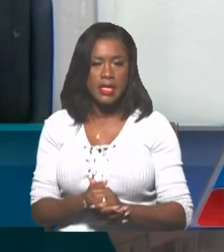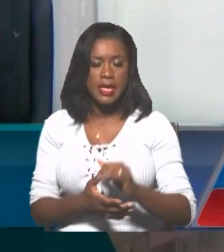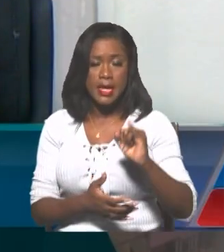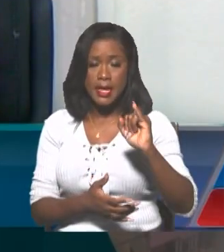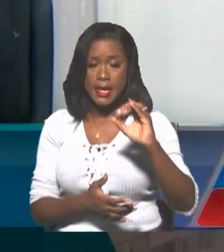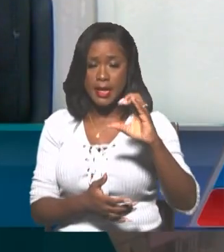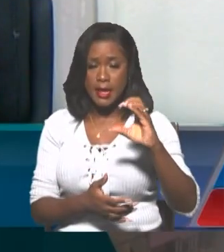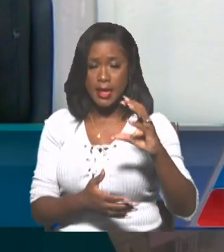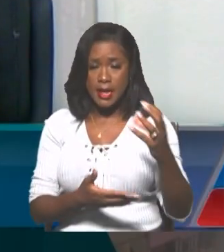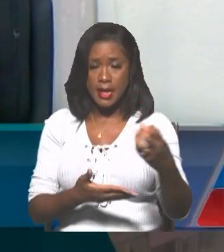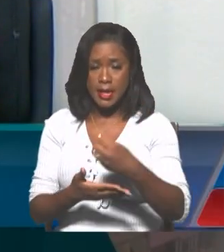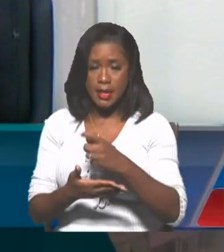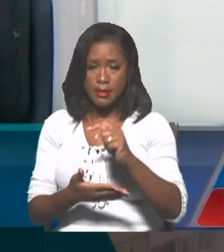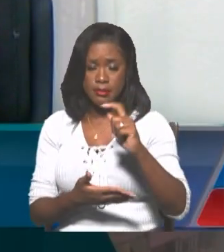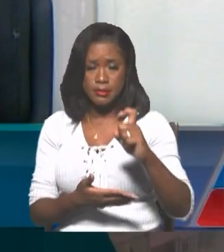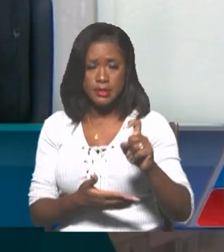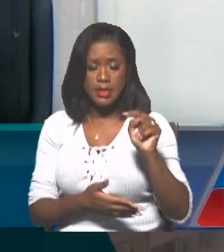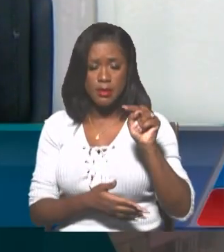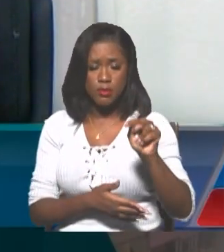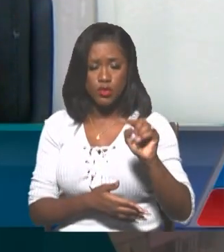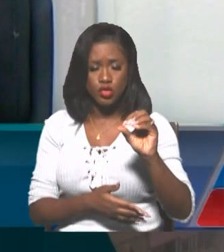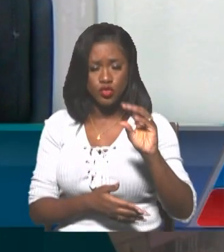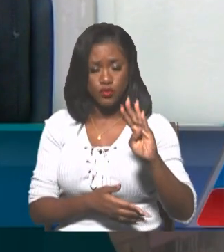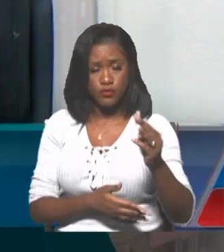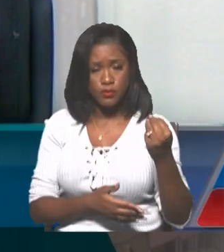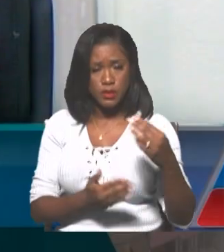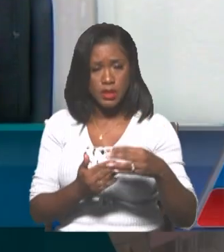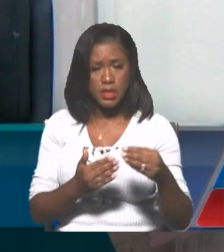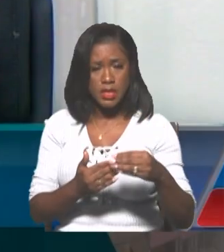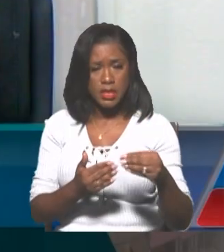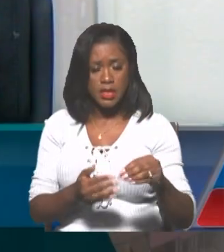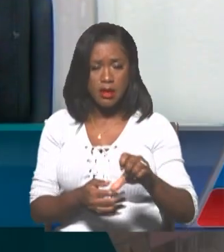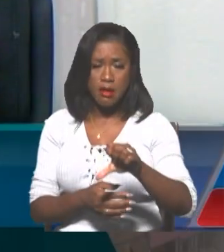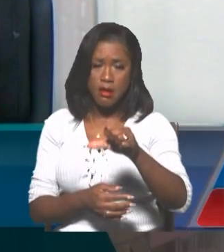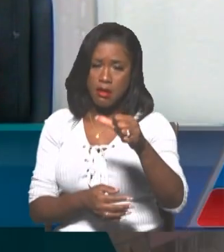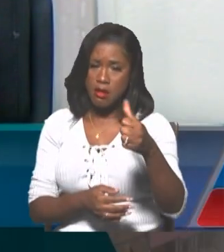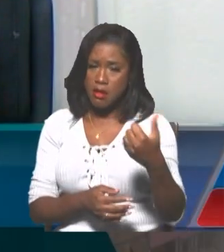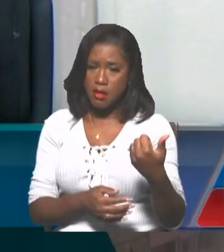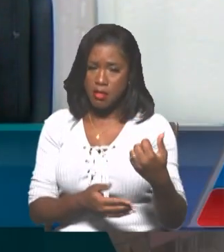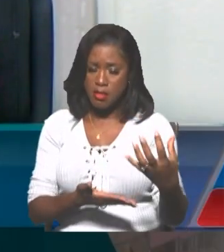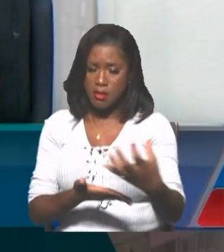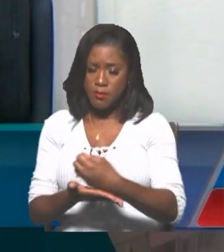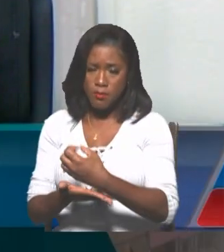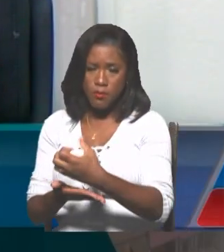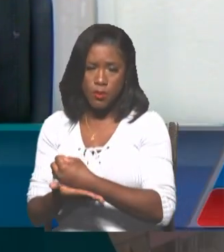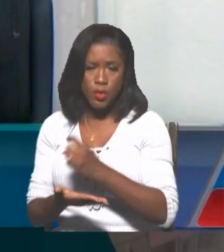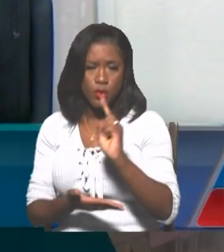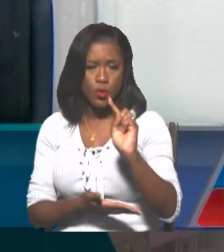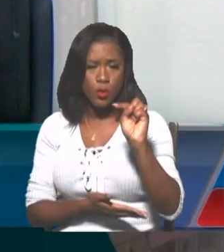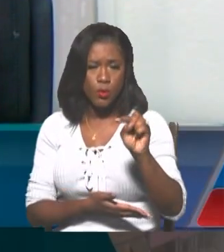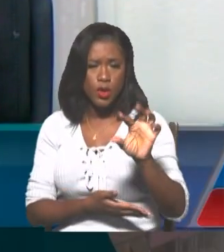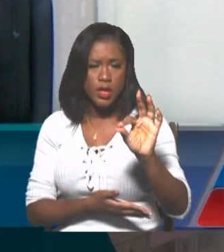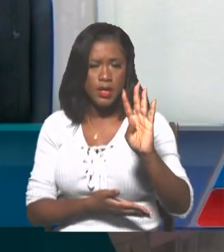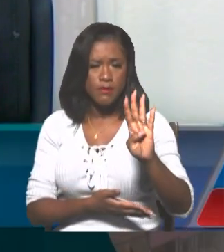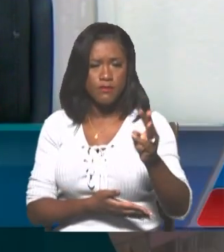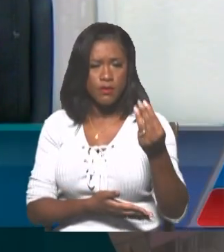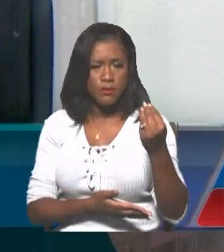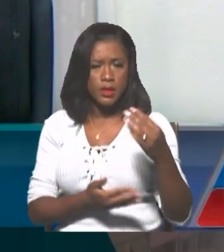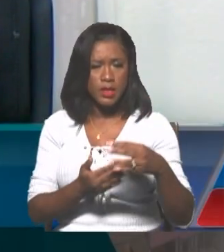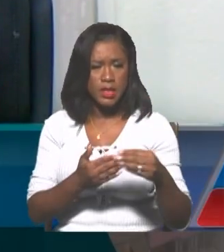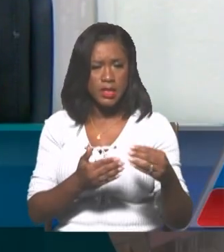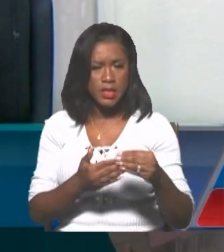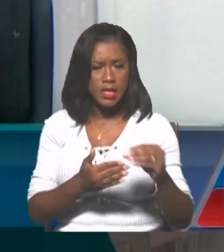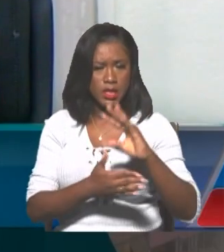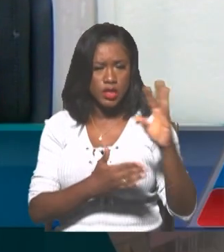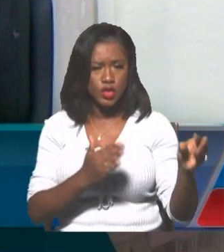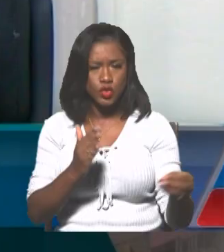taxes, $0.04 million. Other non-tax revenues, $1.94 million.